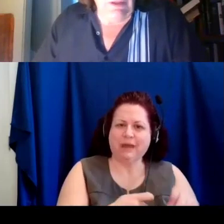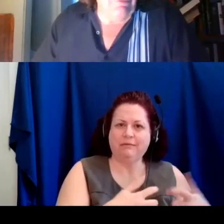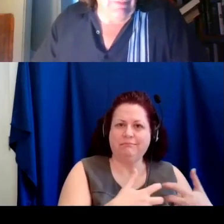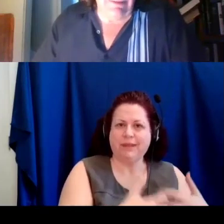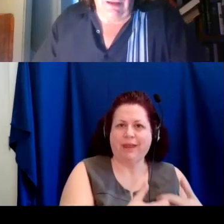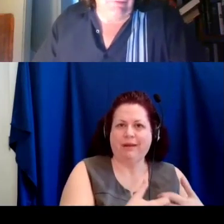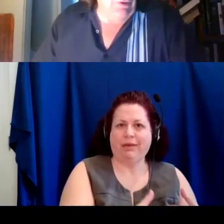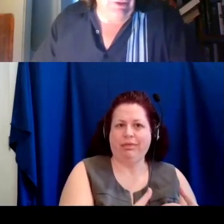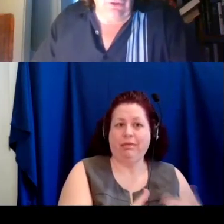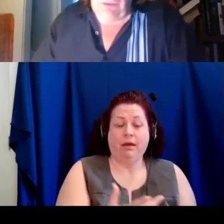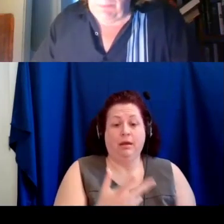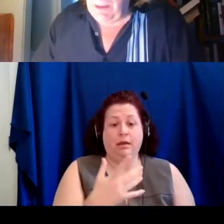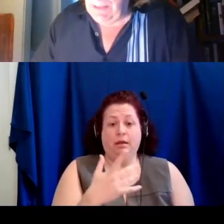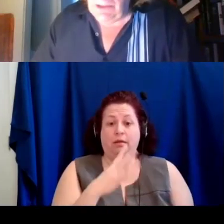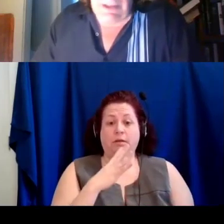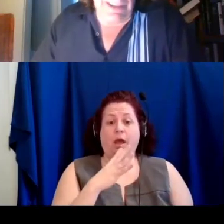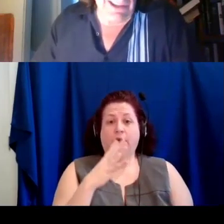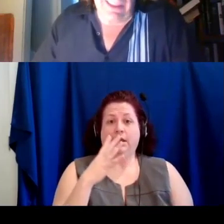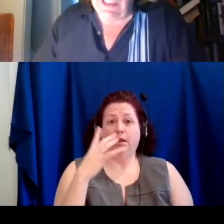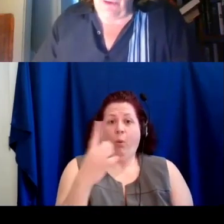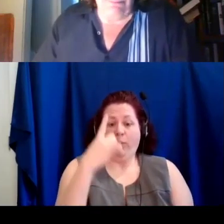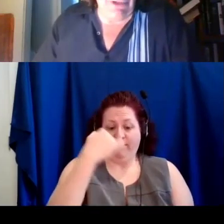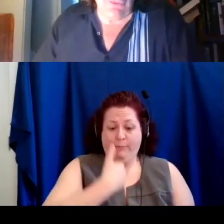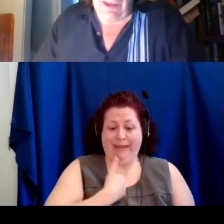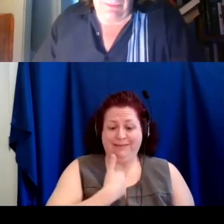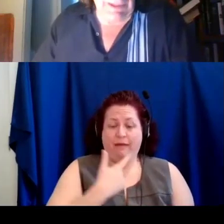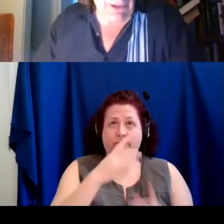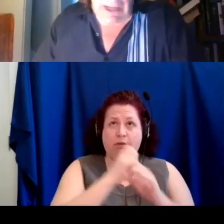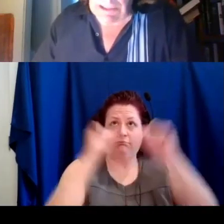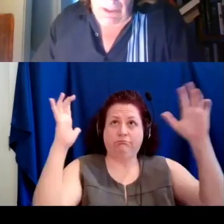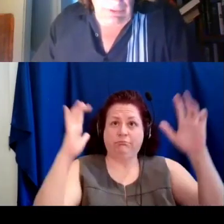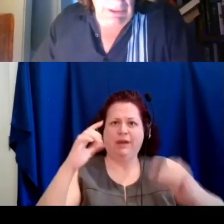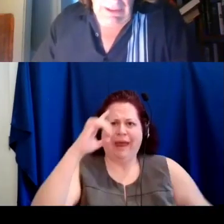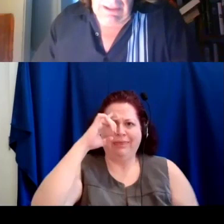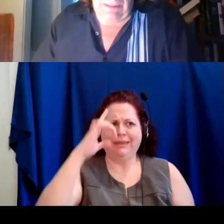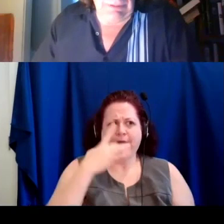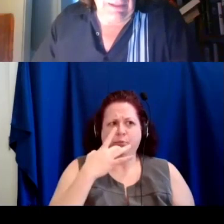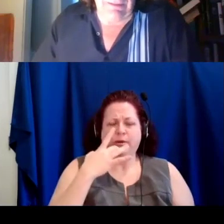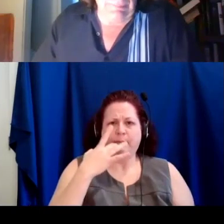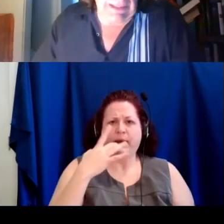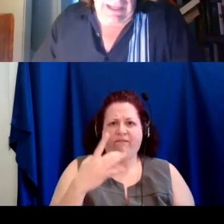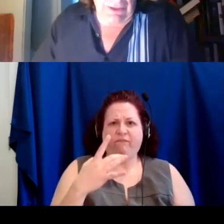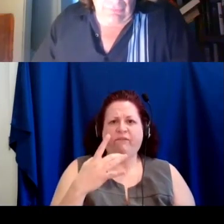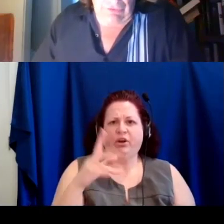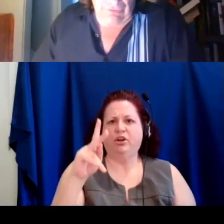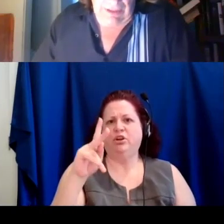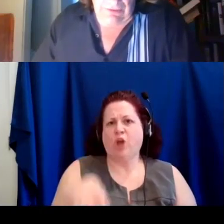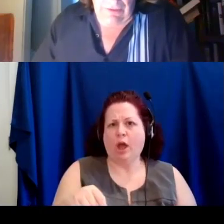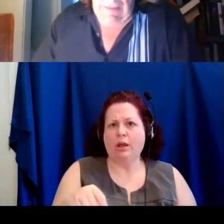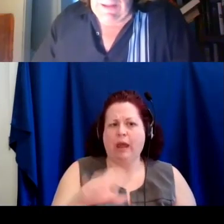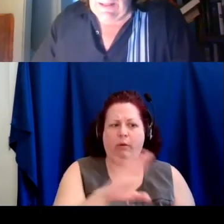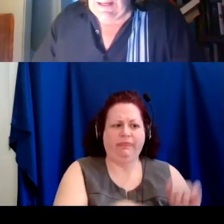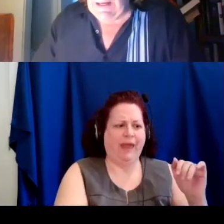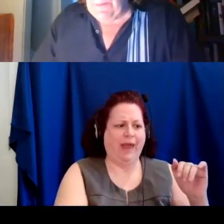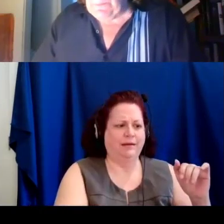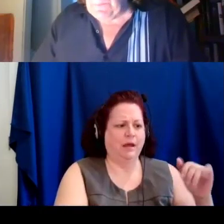Speaking only for myself and only using my imagination, I think I would much rather be knocked out than placed in mechanical restraints. It's